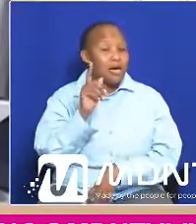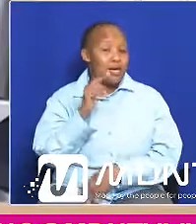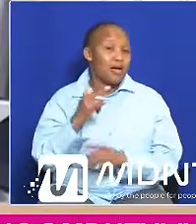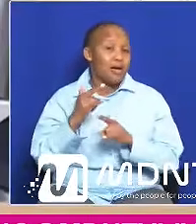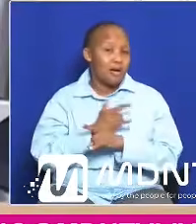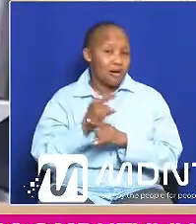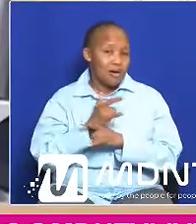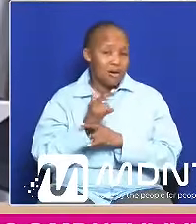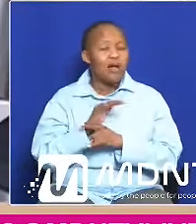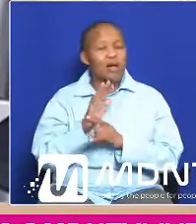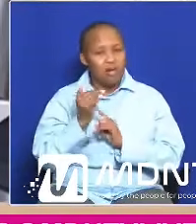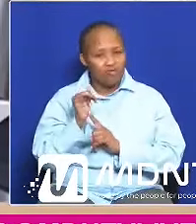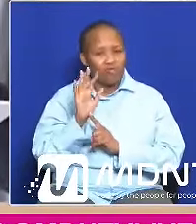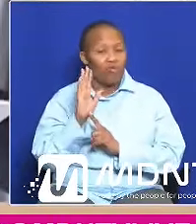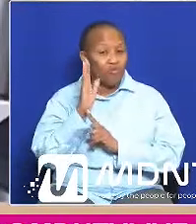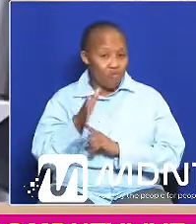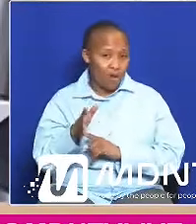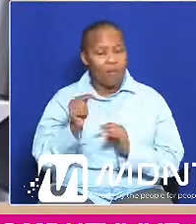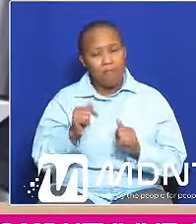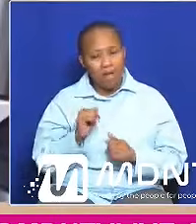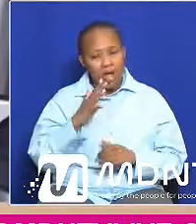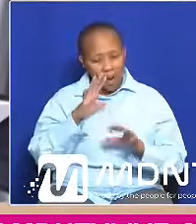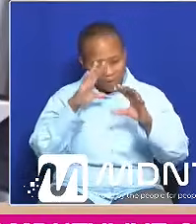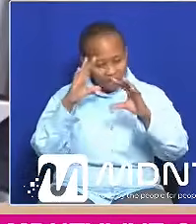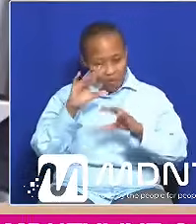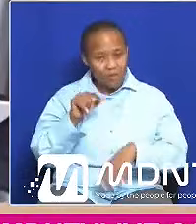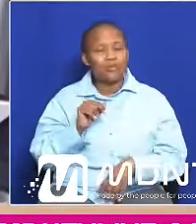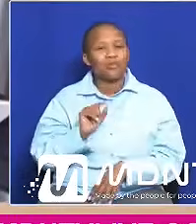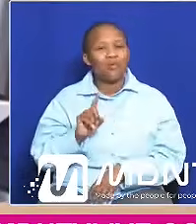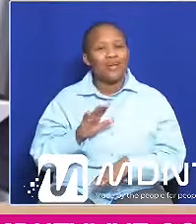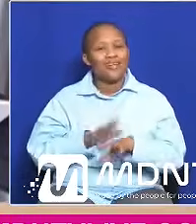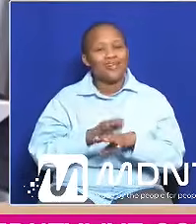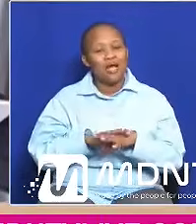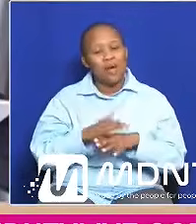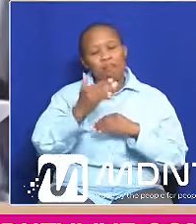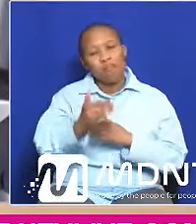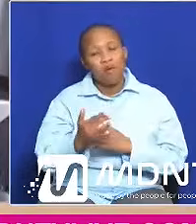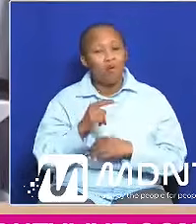later in the chats. I'm interested in the time period. This is December 2024,